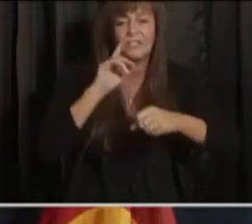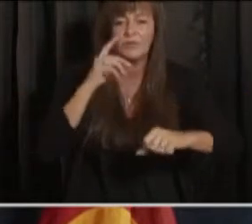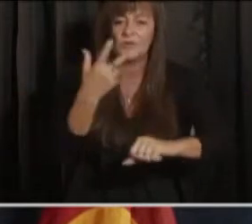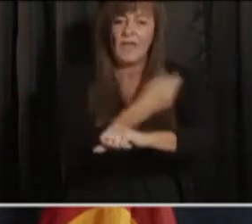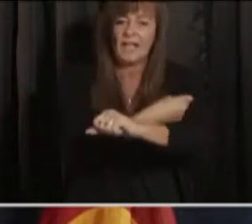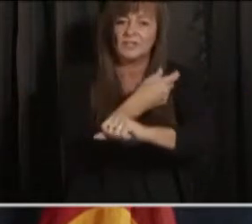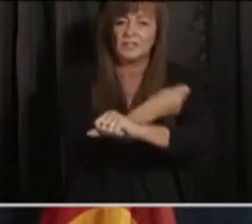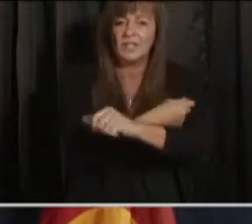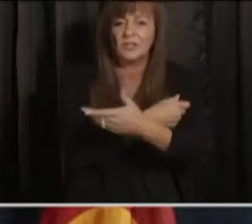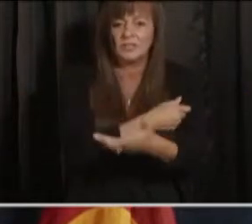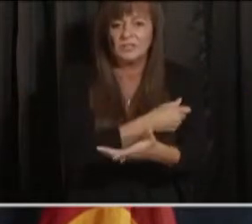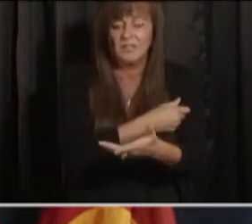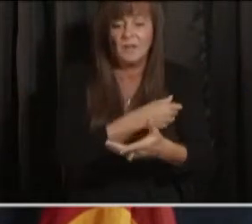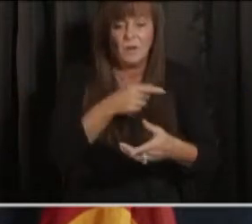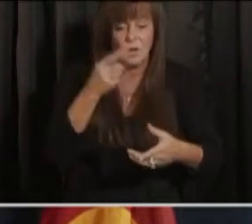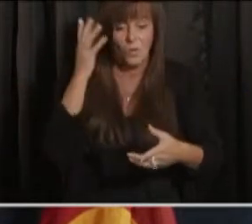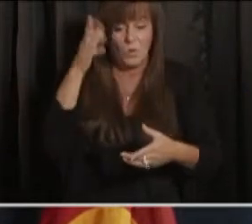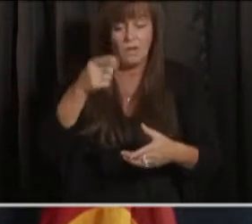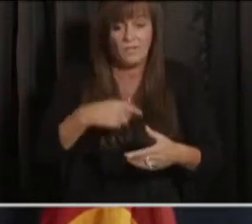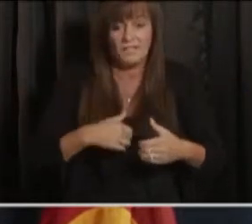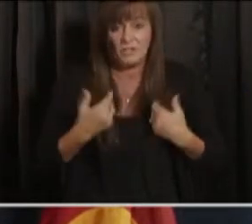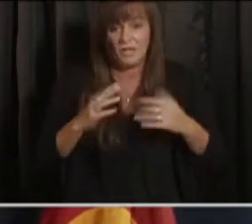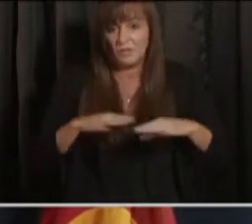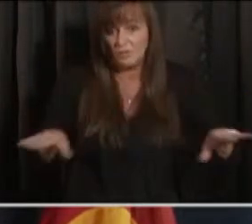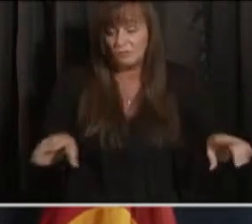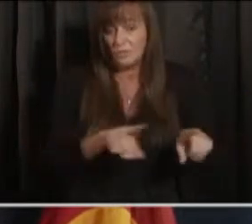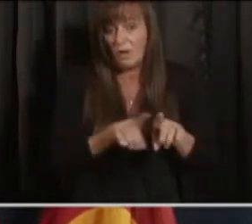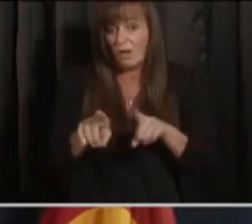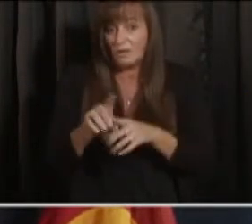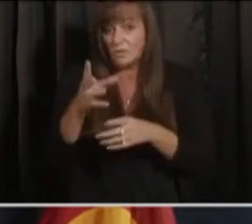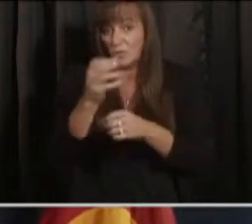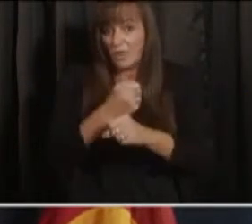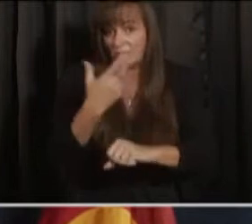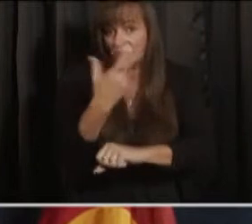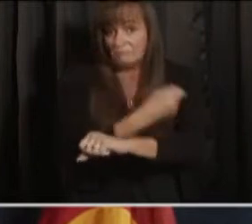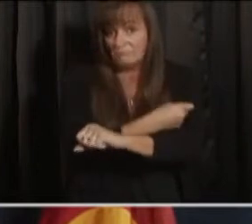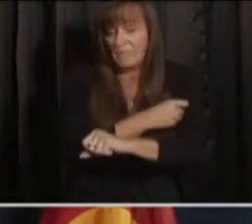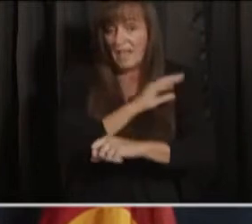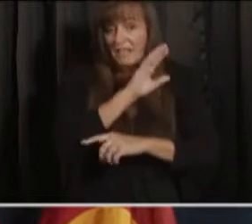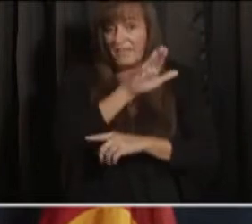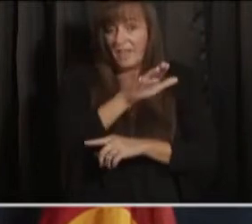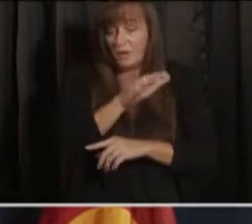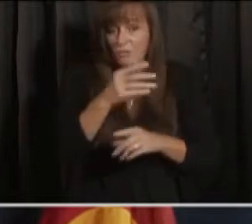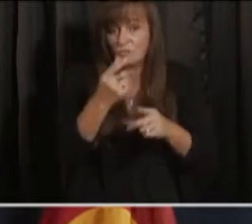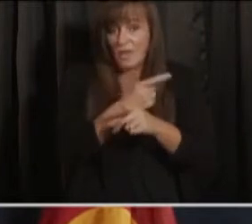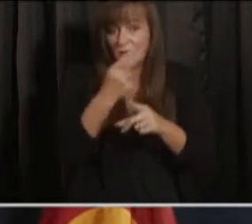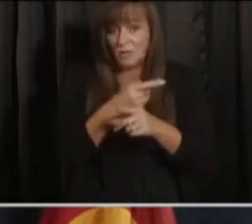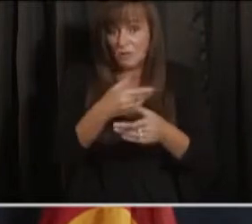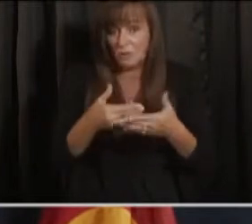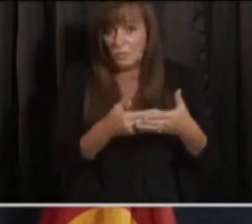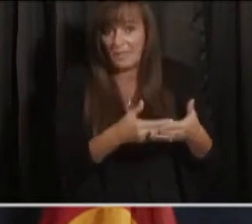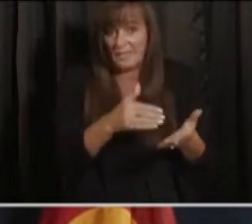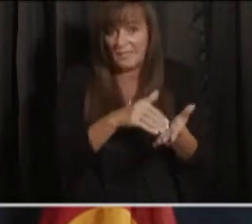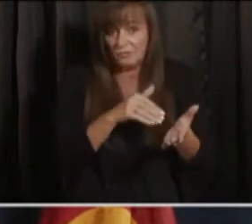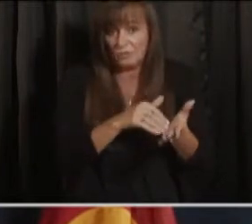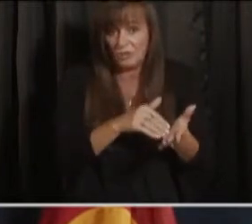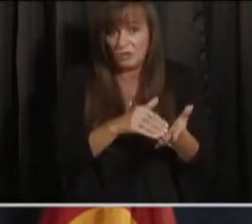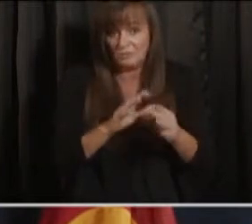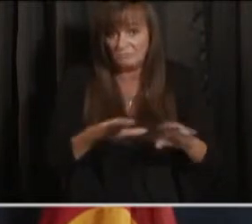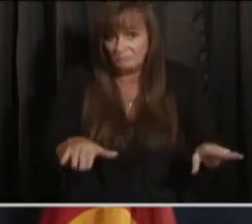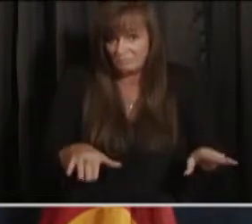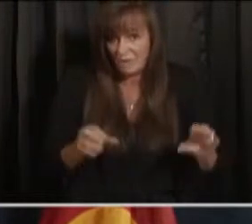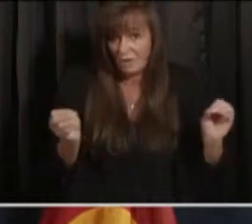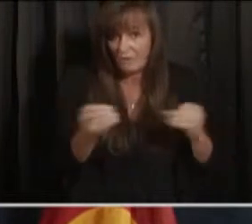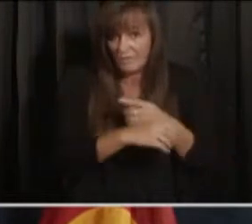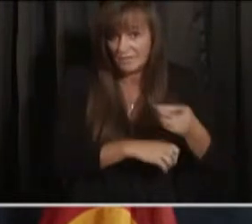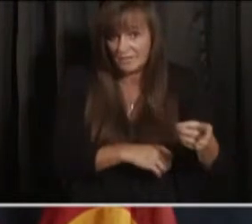seeing. Will these young kiddos also be able to get their vaccine at the pediatrician's office? Thank you. I'll answer the first one